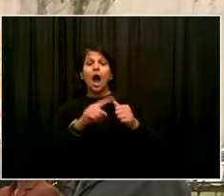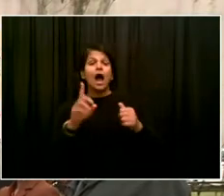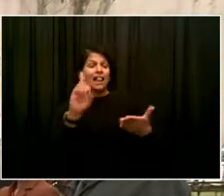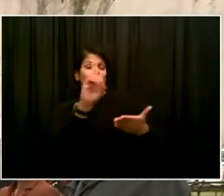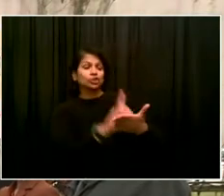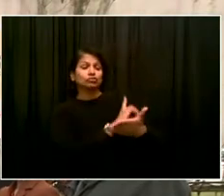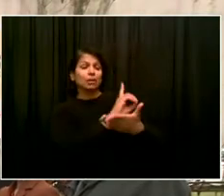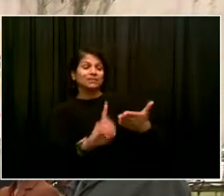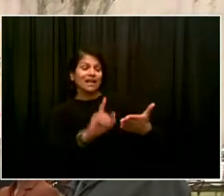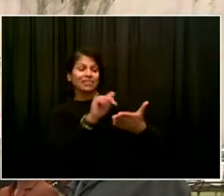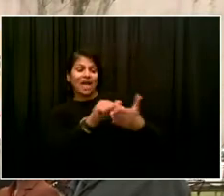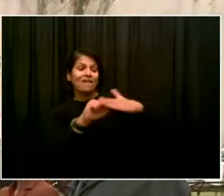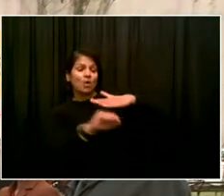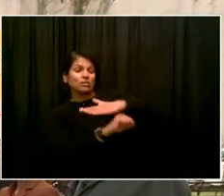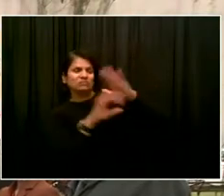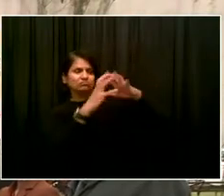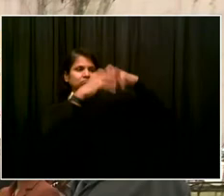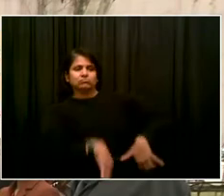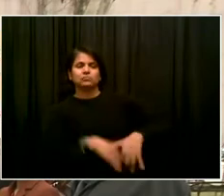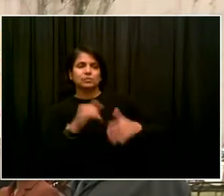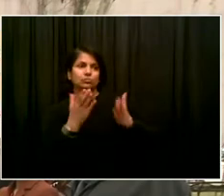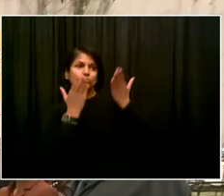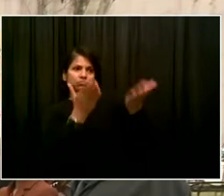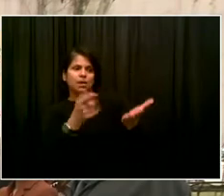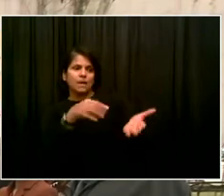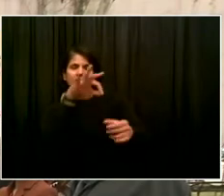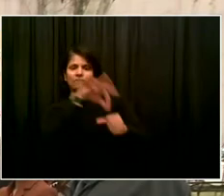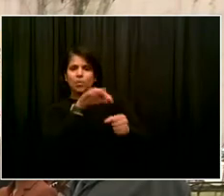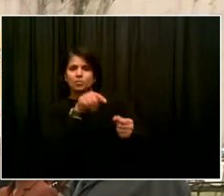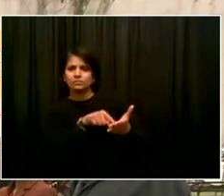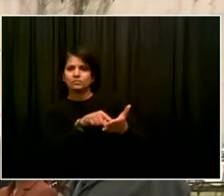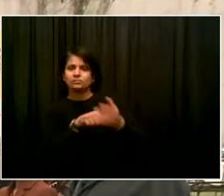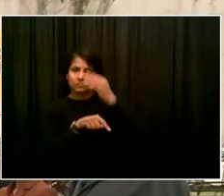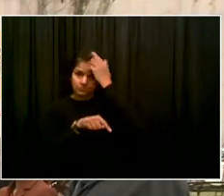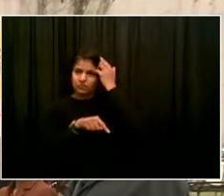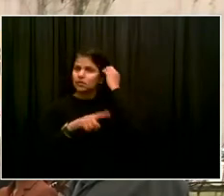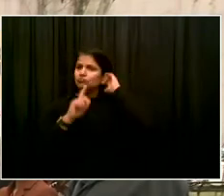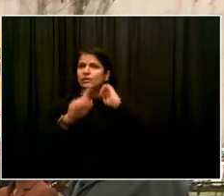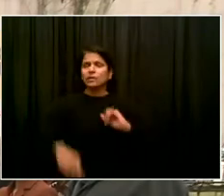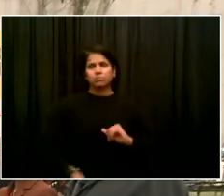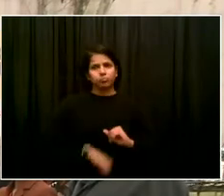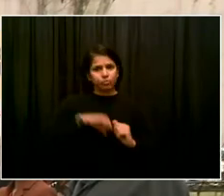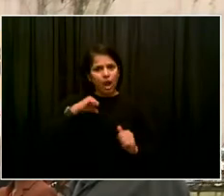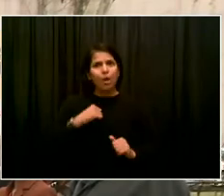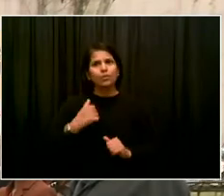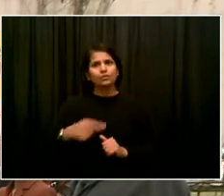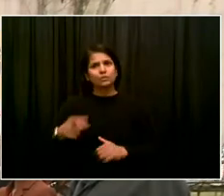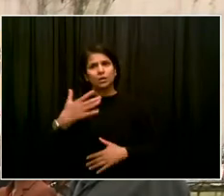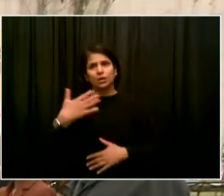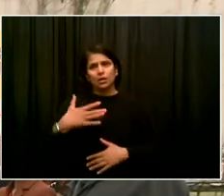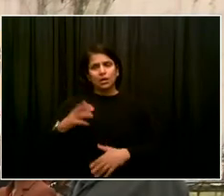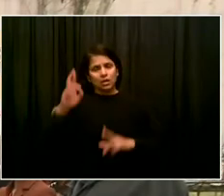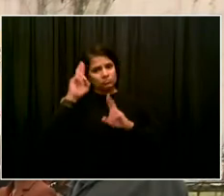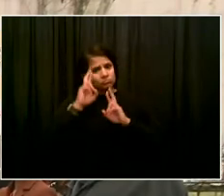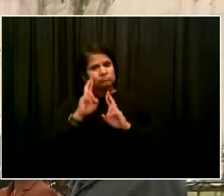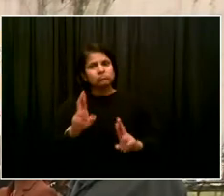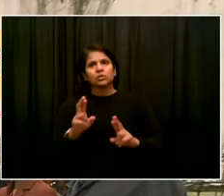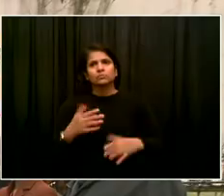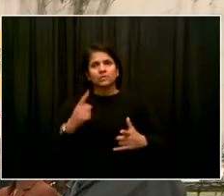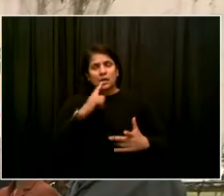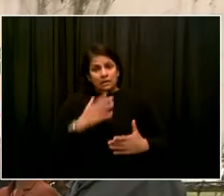so humbled, we're proud New Yorkers, and we're so thankful that we've had this opportunity to serve in this way.